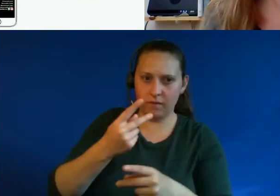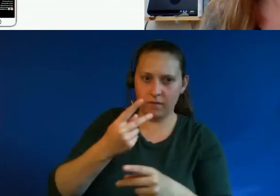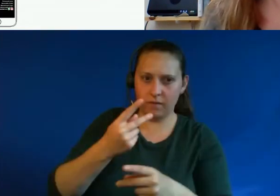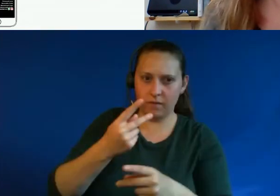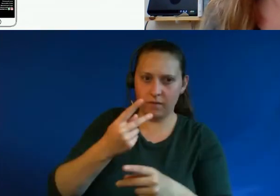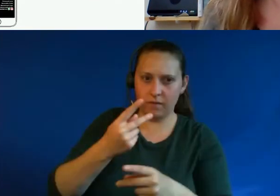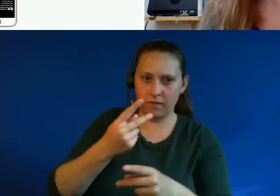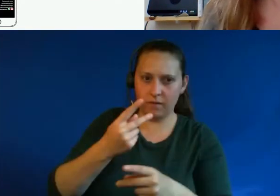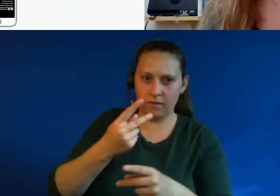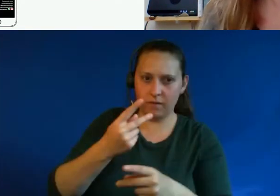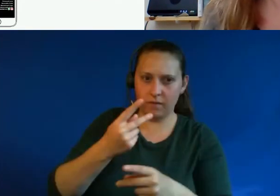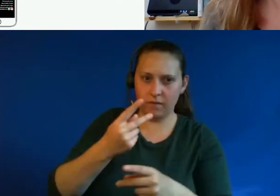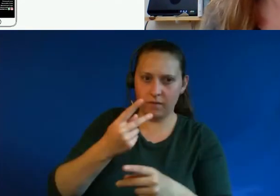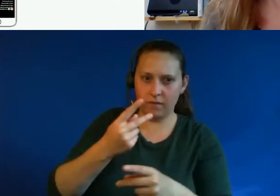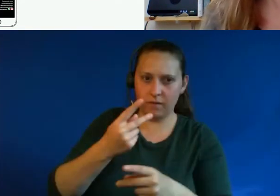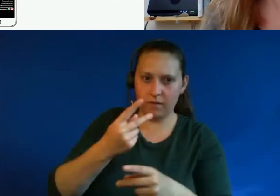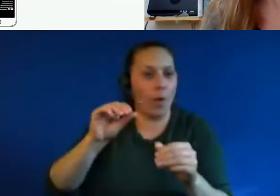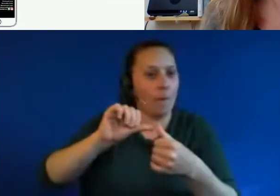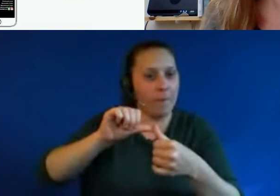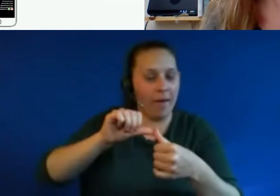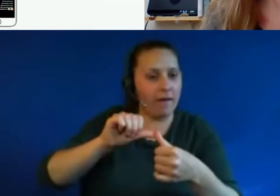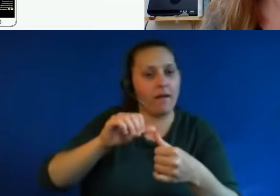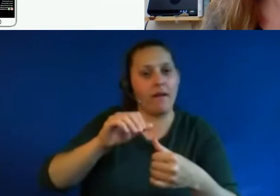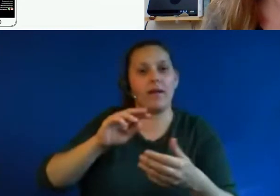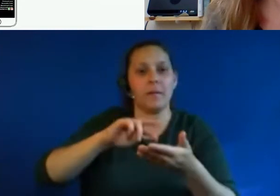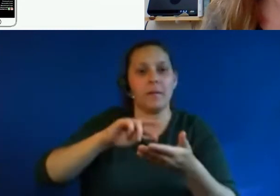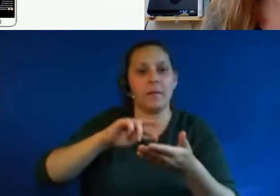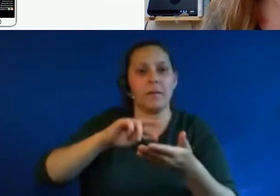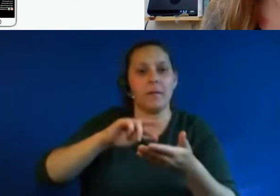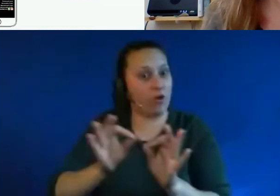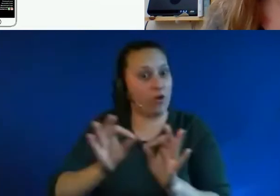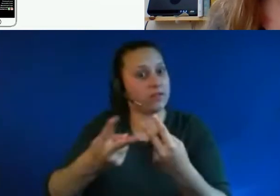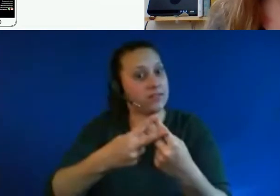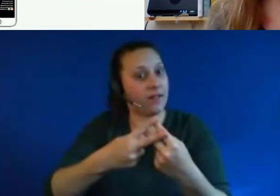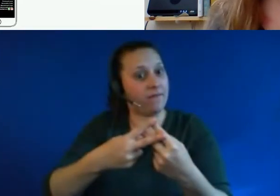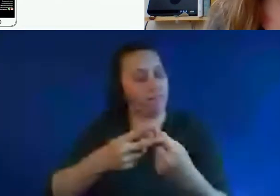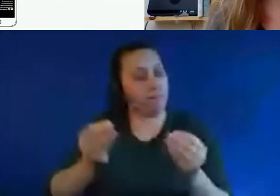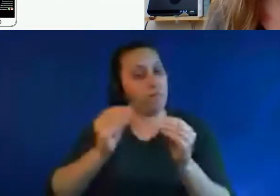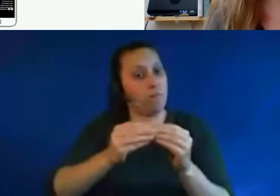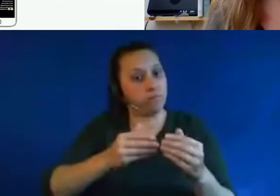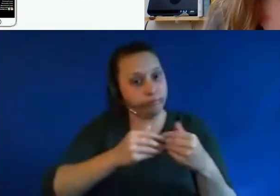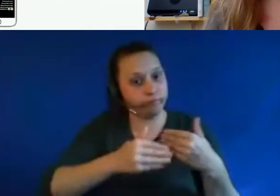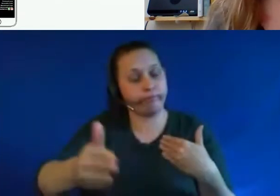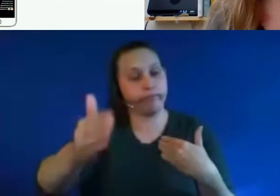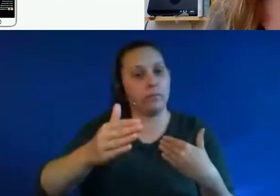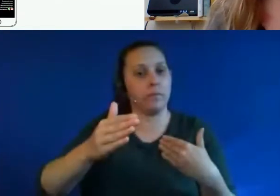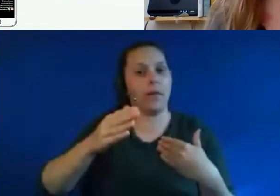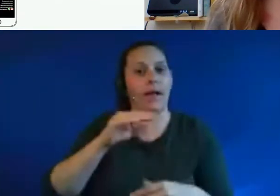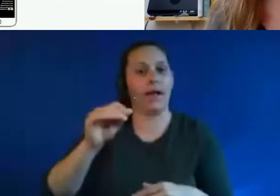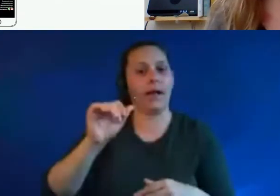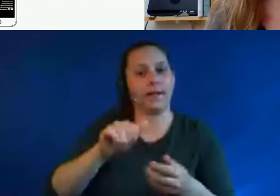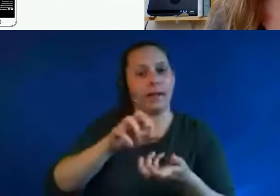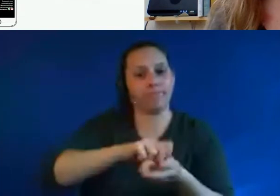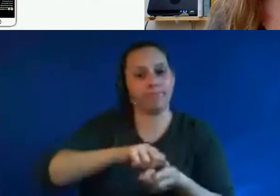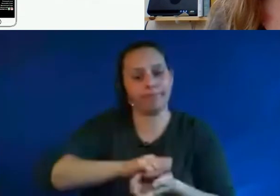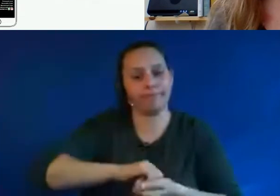products that are antibacterial, will have long-term cost savings, and are reusable and biodegradable, lasting up to 5 years.